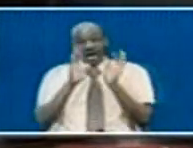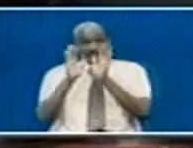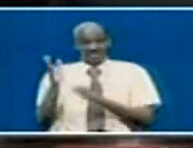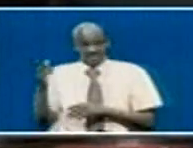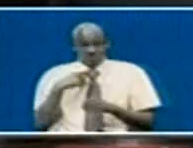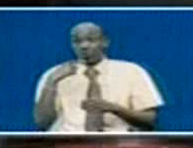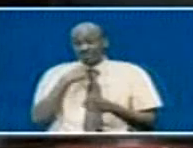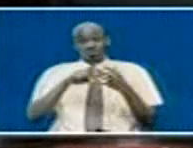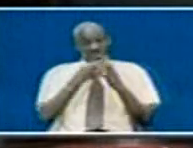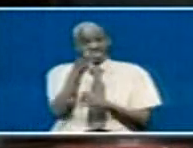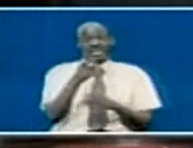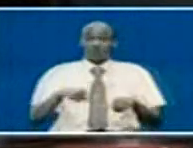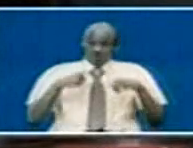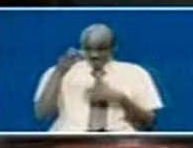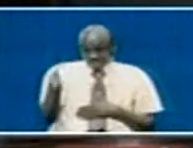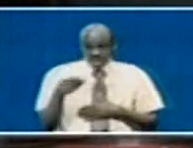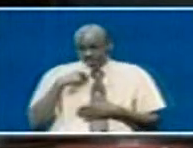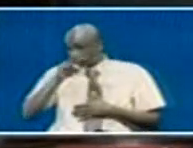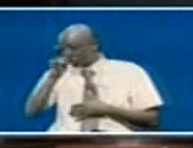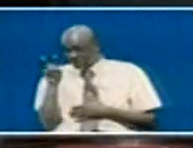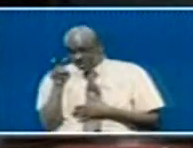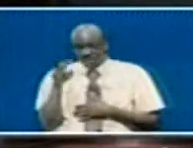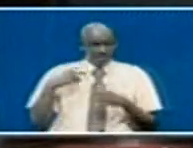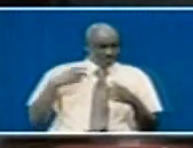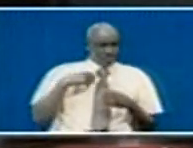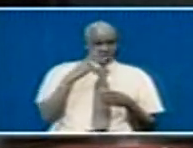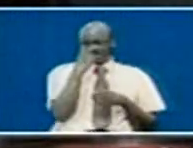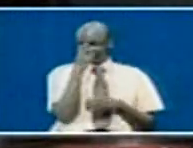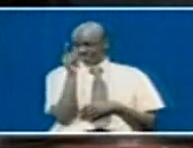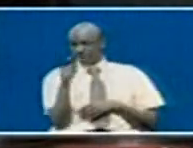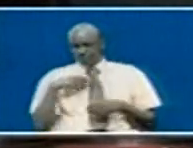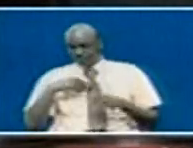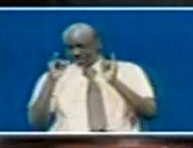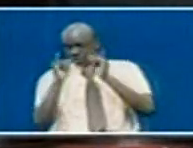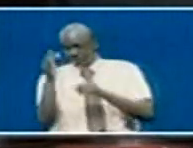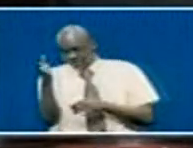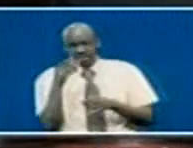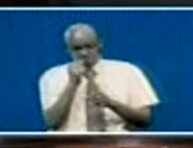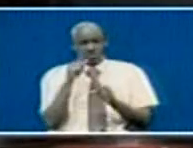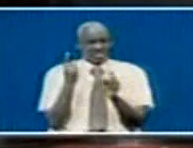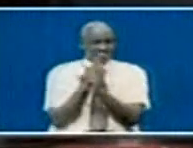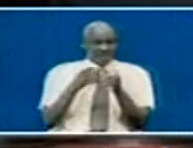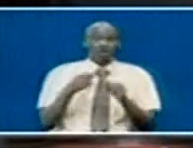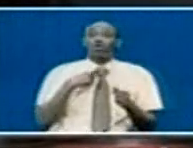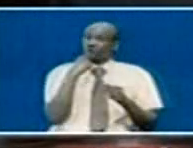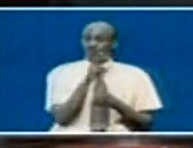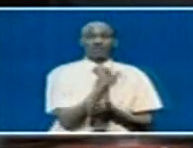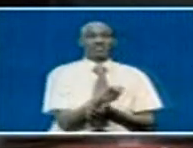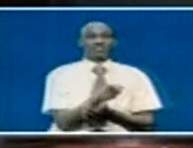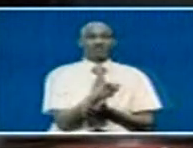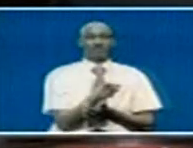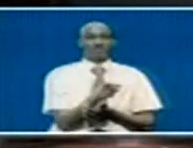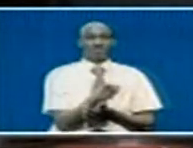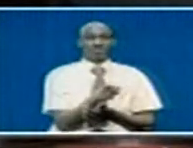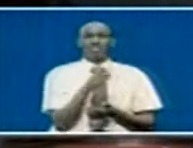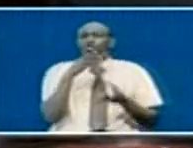where, you know, if you live in a community and if you look around and you see strays coming in, strangers doing strange things, you report those.